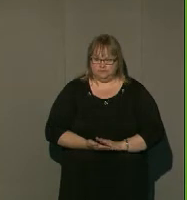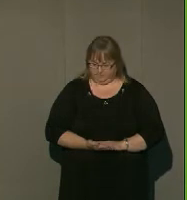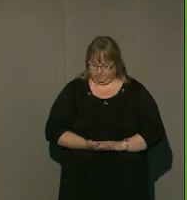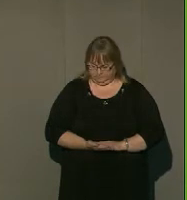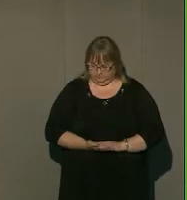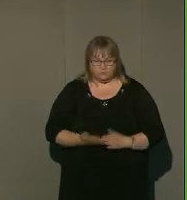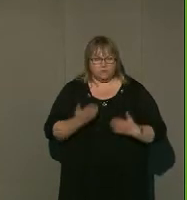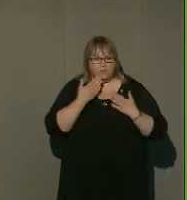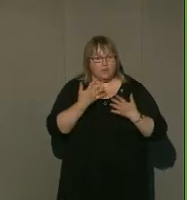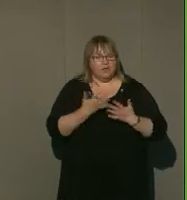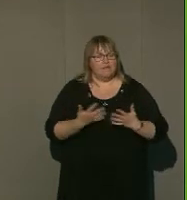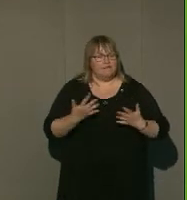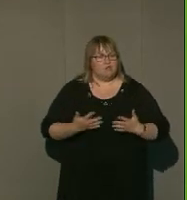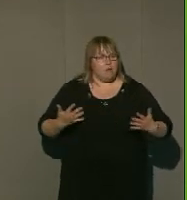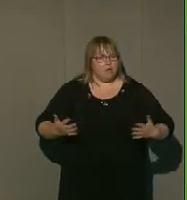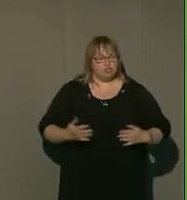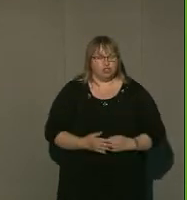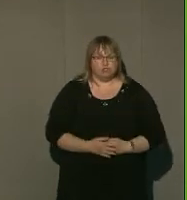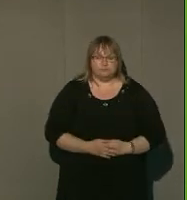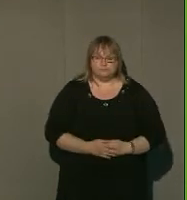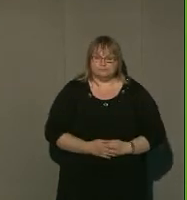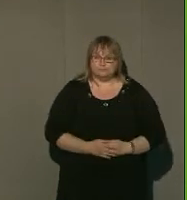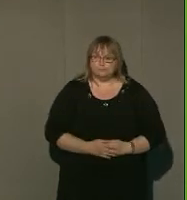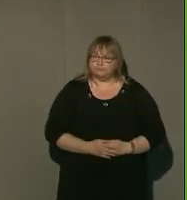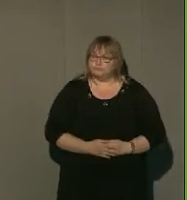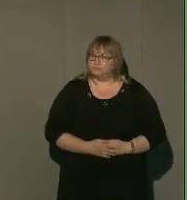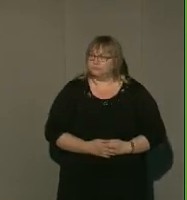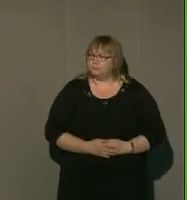Thank you very much for your time.